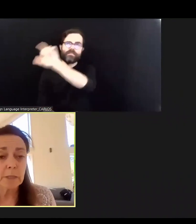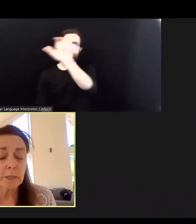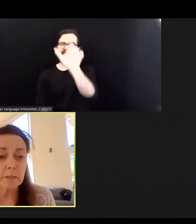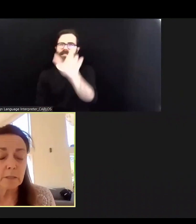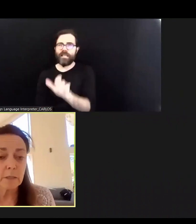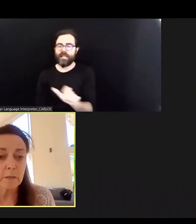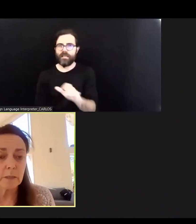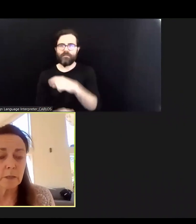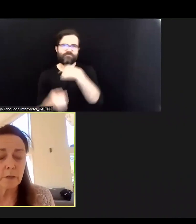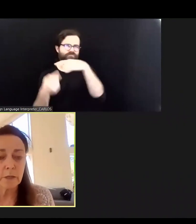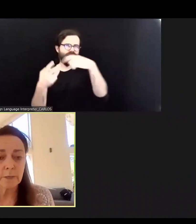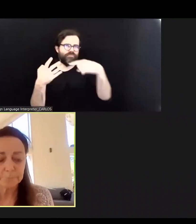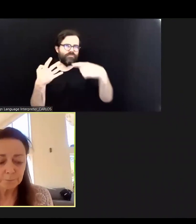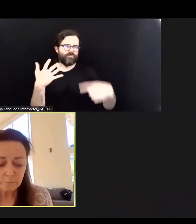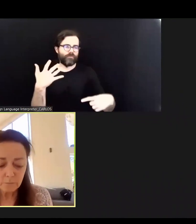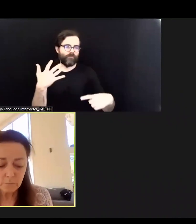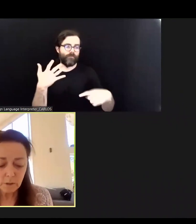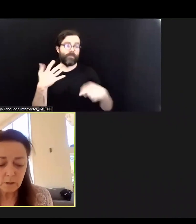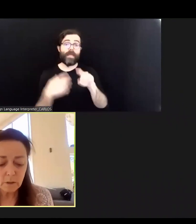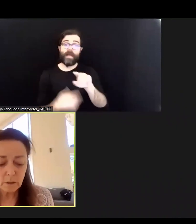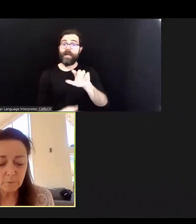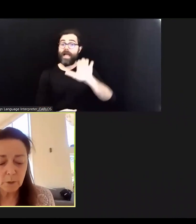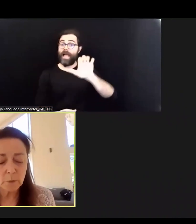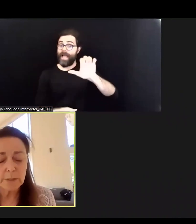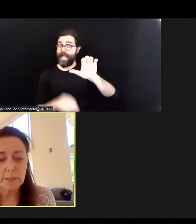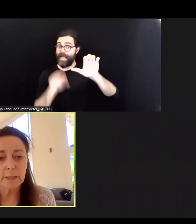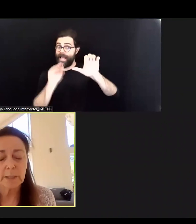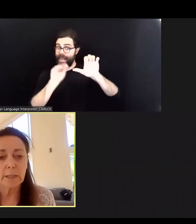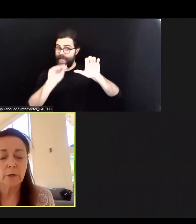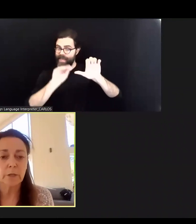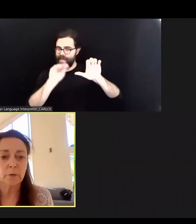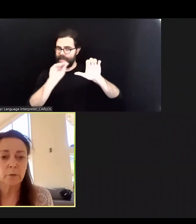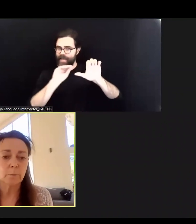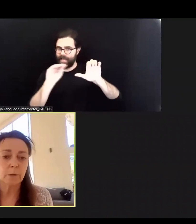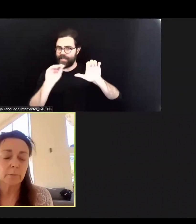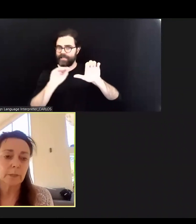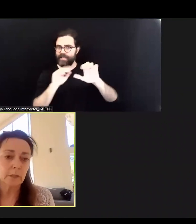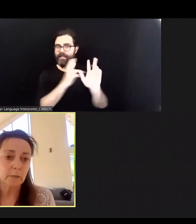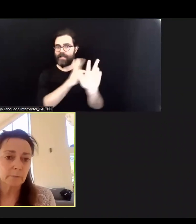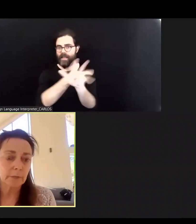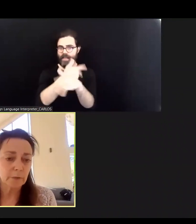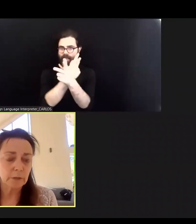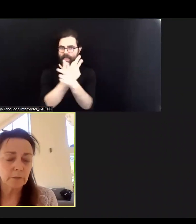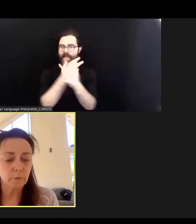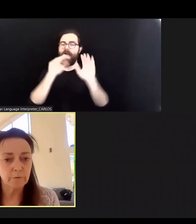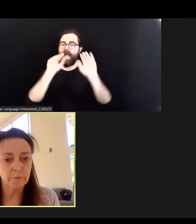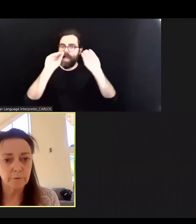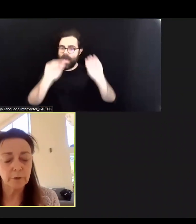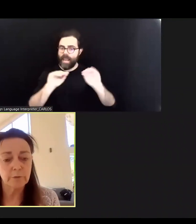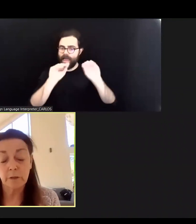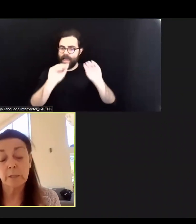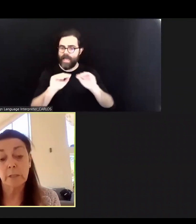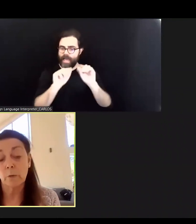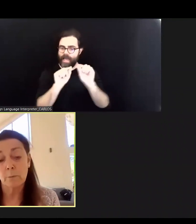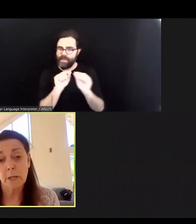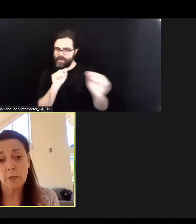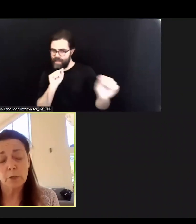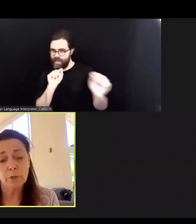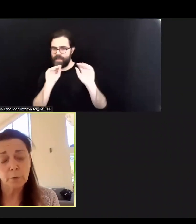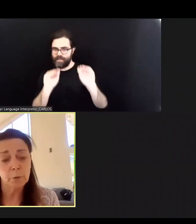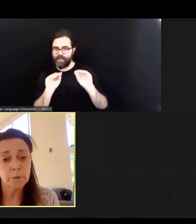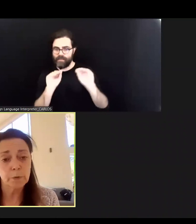the participants. You can post your question in the question and answer section. We have